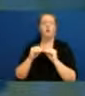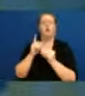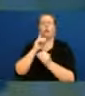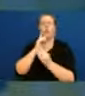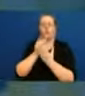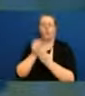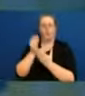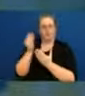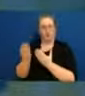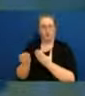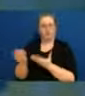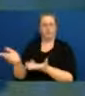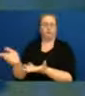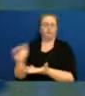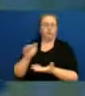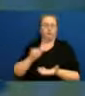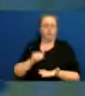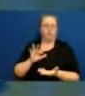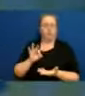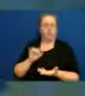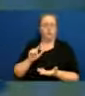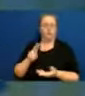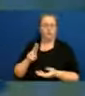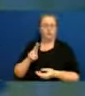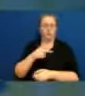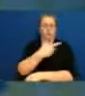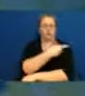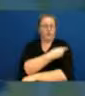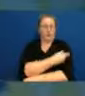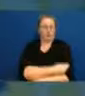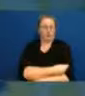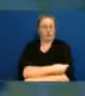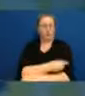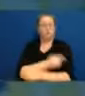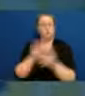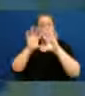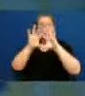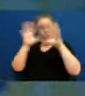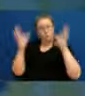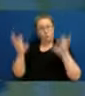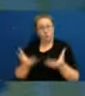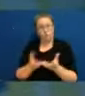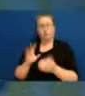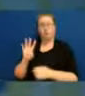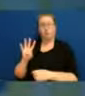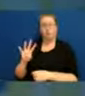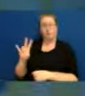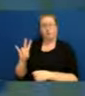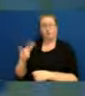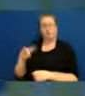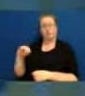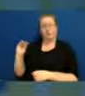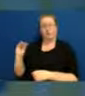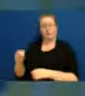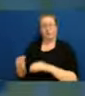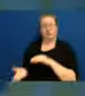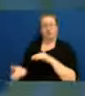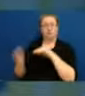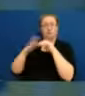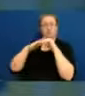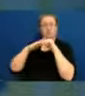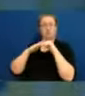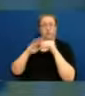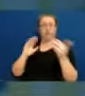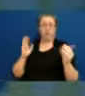271,600 additional doses will be purchased. I might note that that is overall will be a 47%